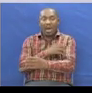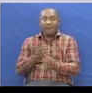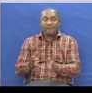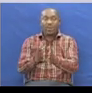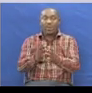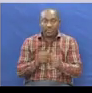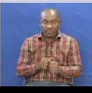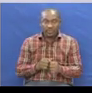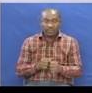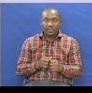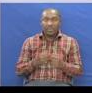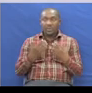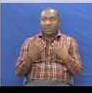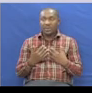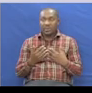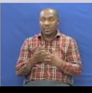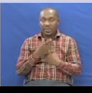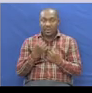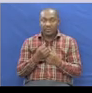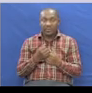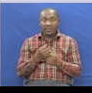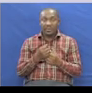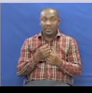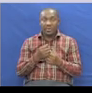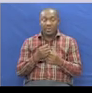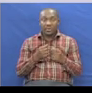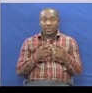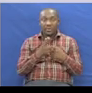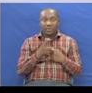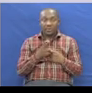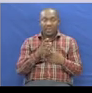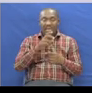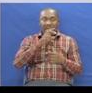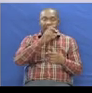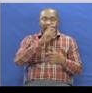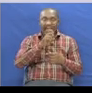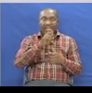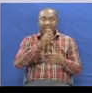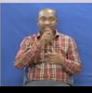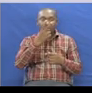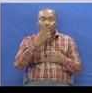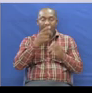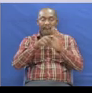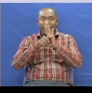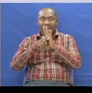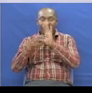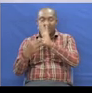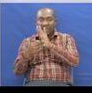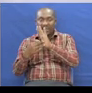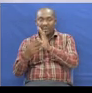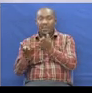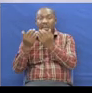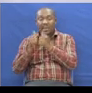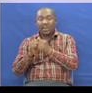2, then here, solution, the x squared minus 9, this 9 here can be written in power